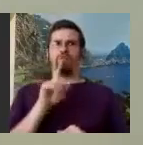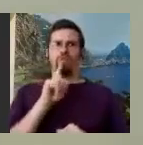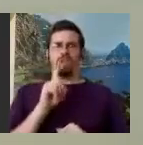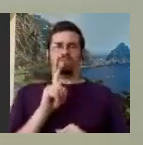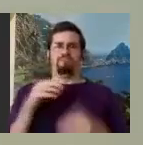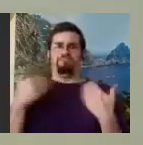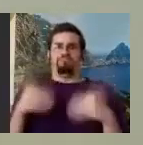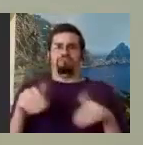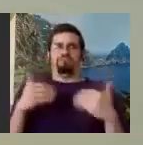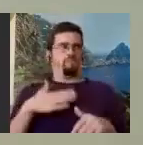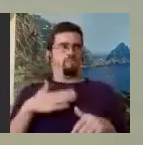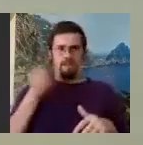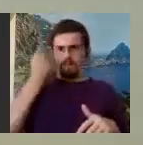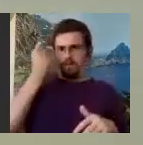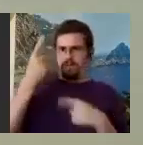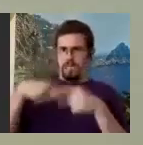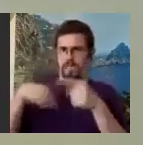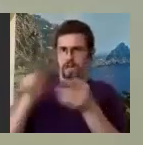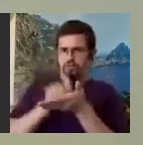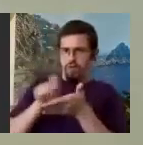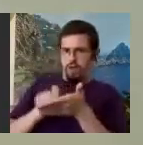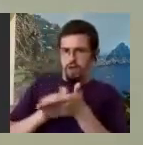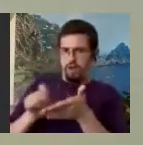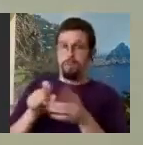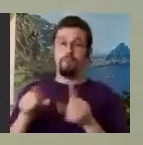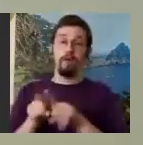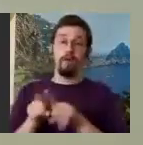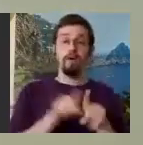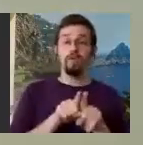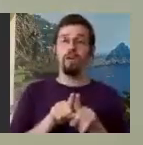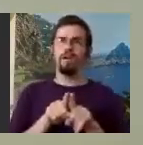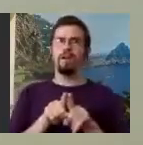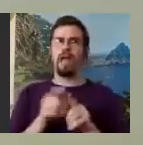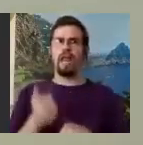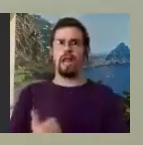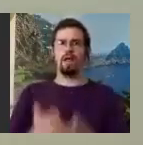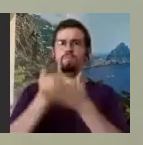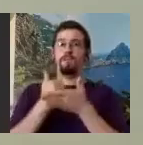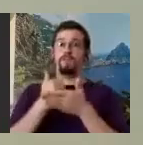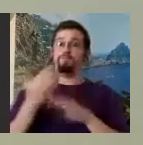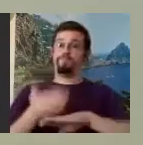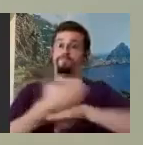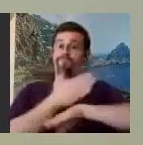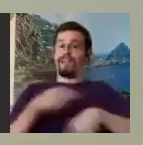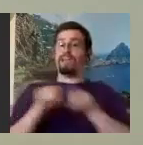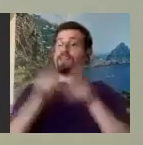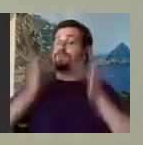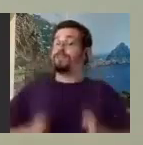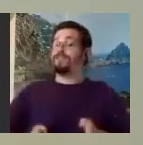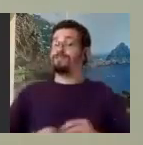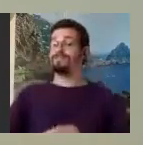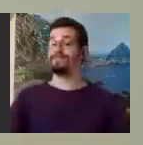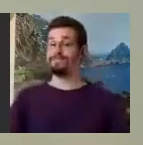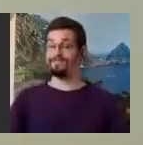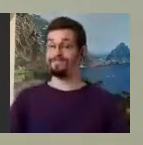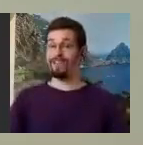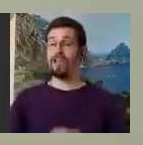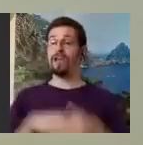to learn more about the creation of the app and the positive impact it had on others. This